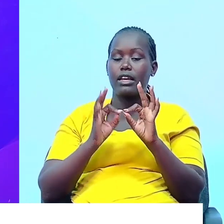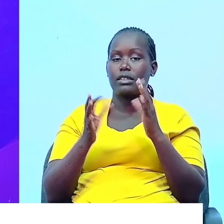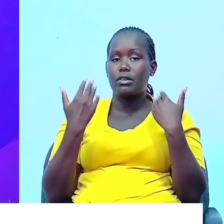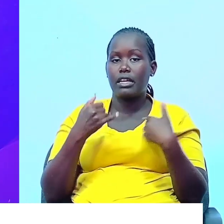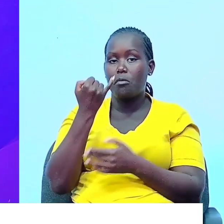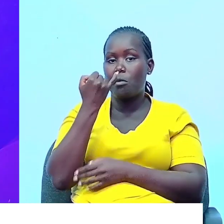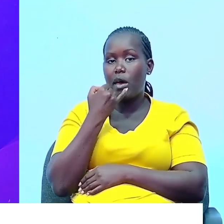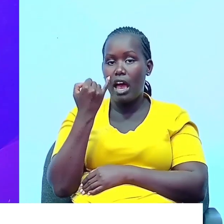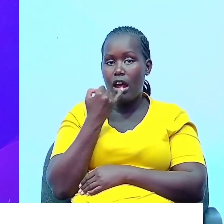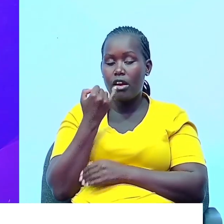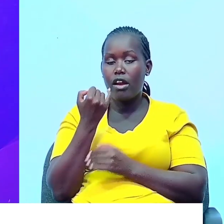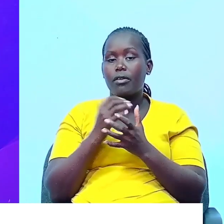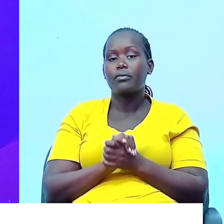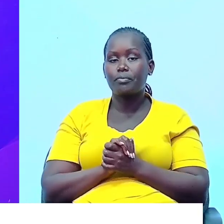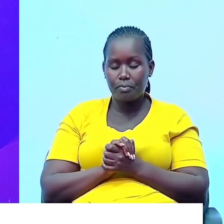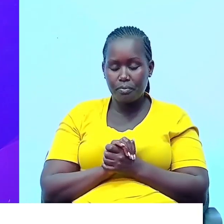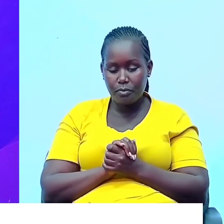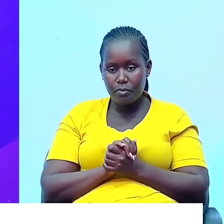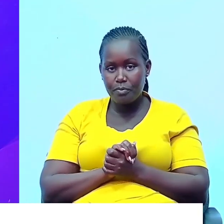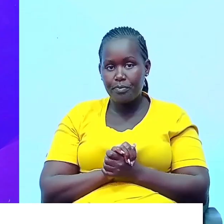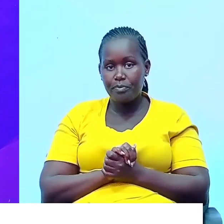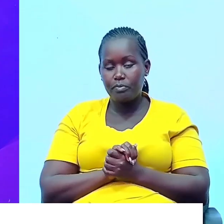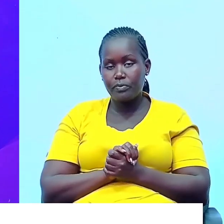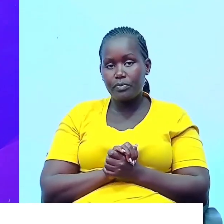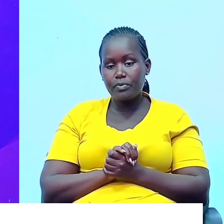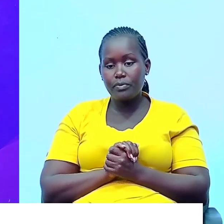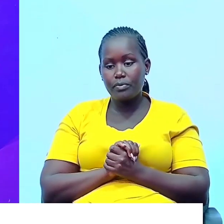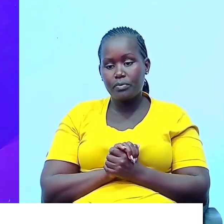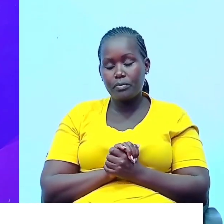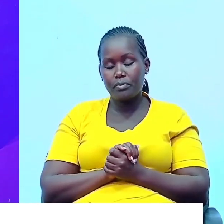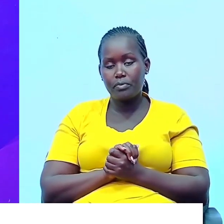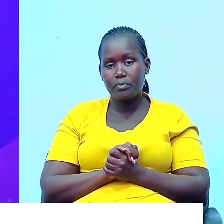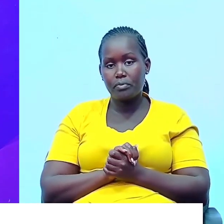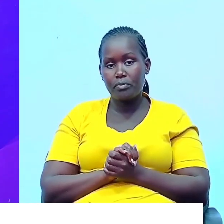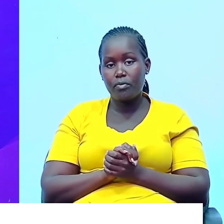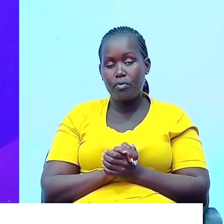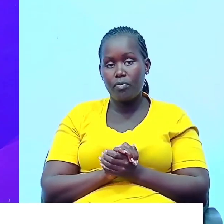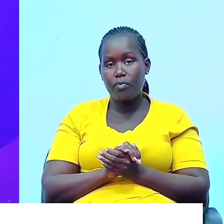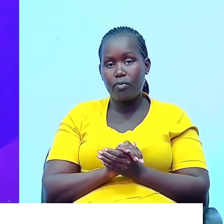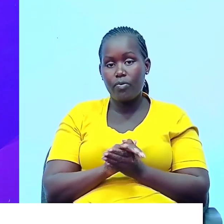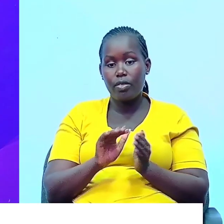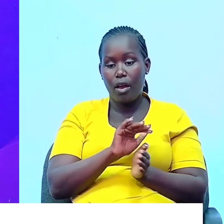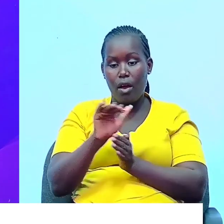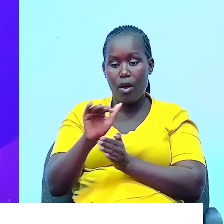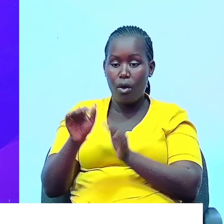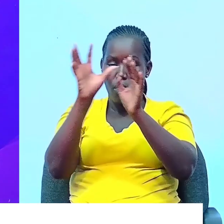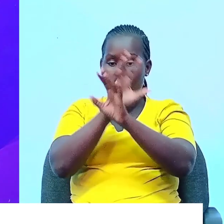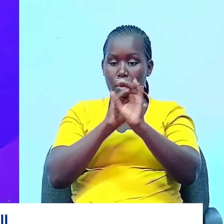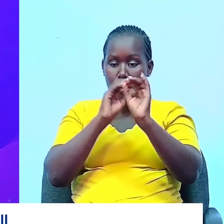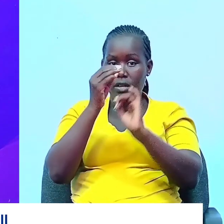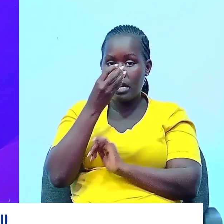stories that we have for you from our newsrooms this hour. Let's begin. President William Ruto is